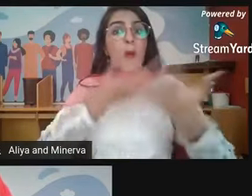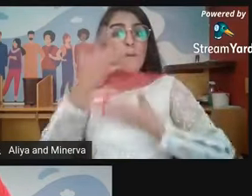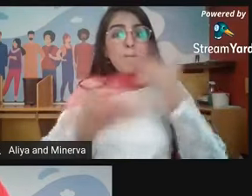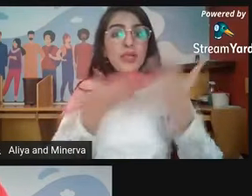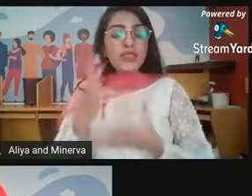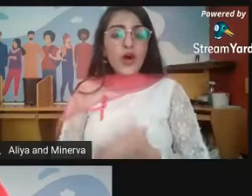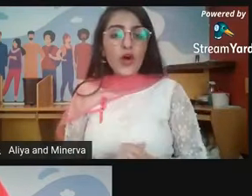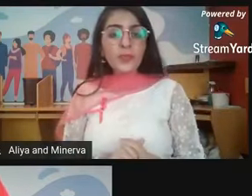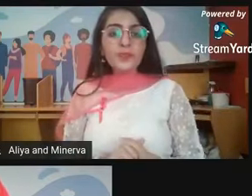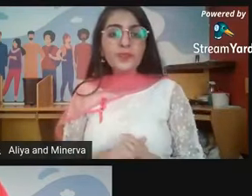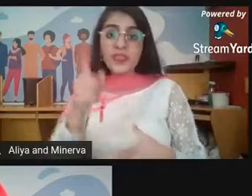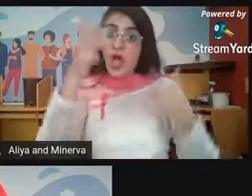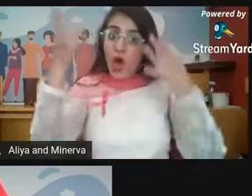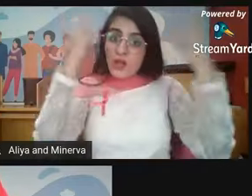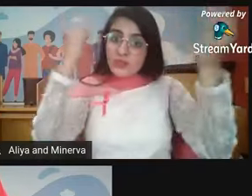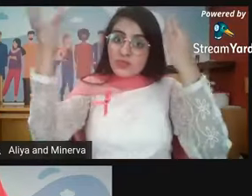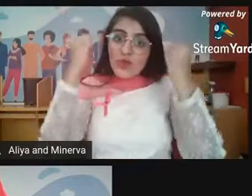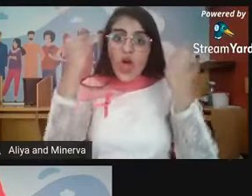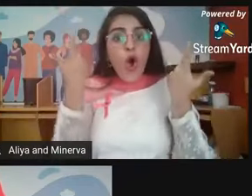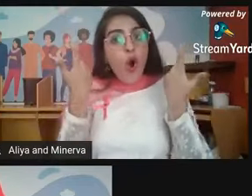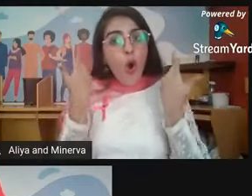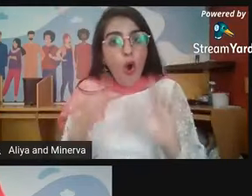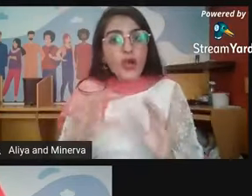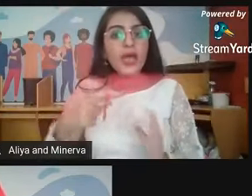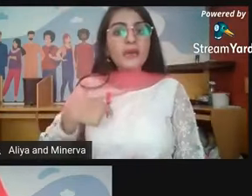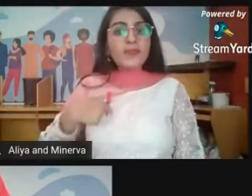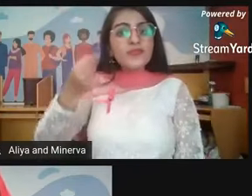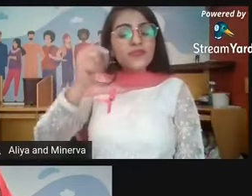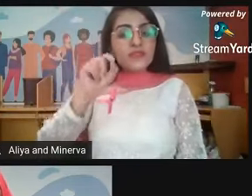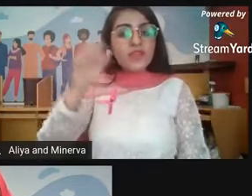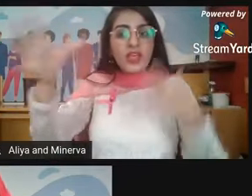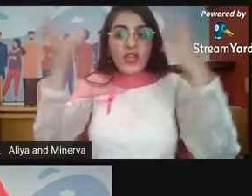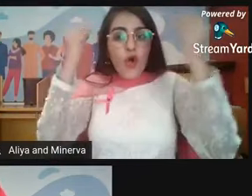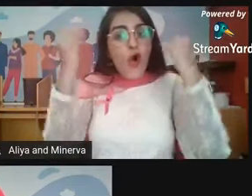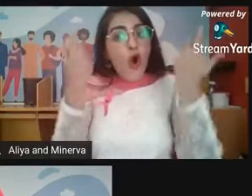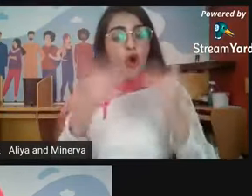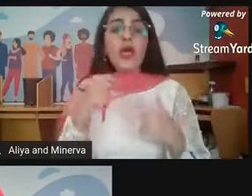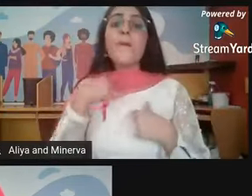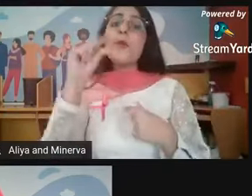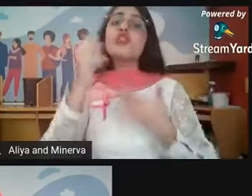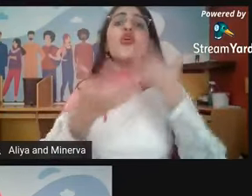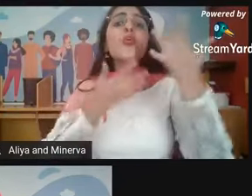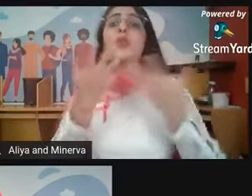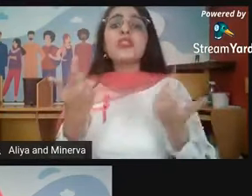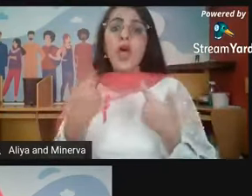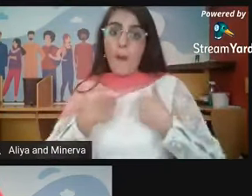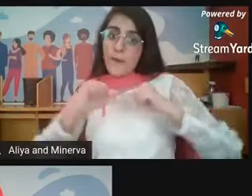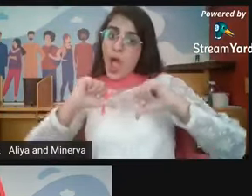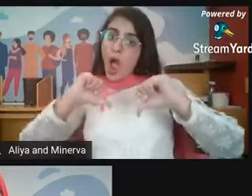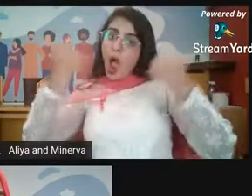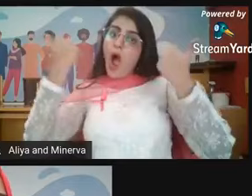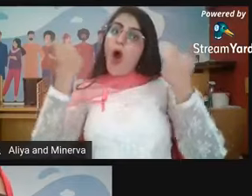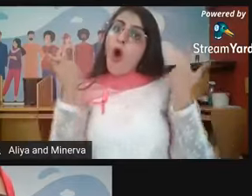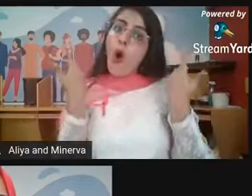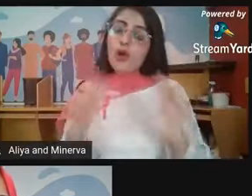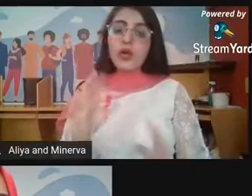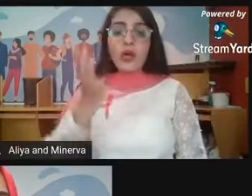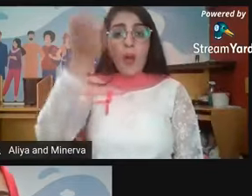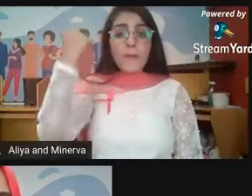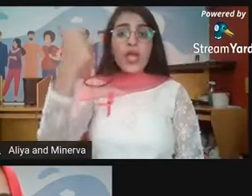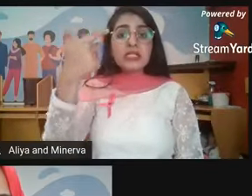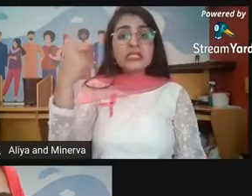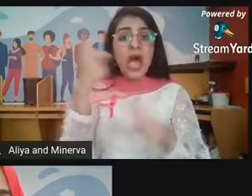you guys have learned about the breast cancer, and I'm here to tell you that I'm the breast cancer survivor, and I was diagnosed